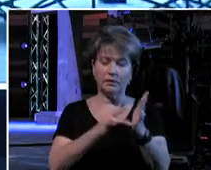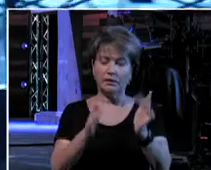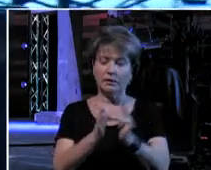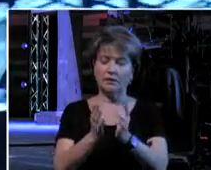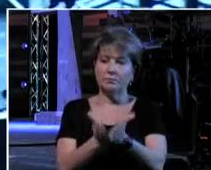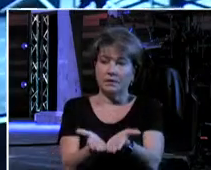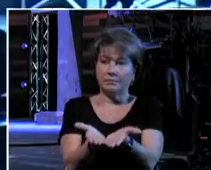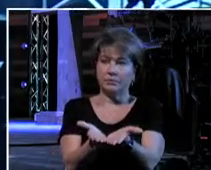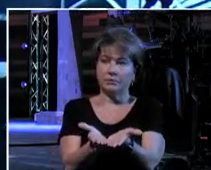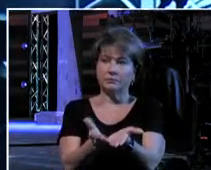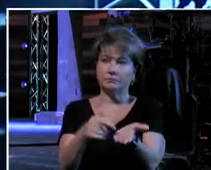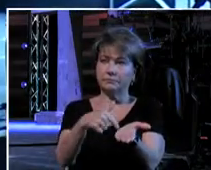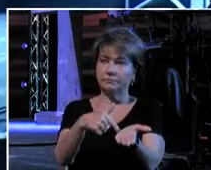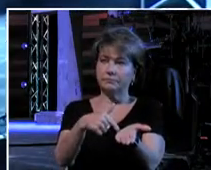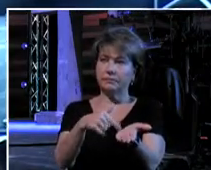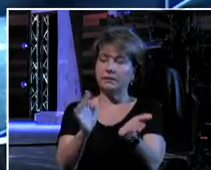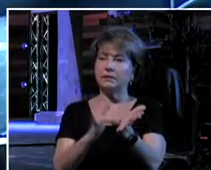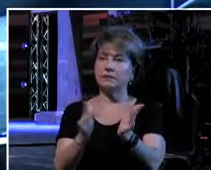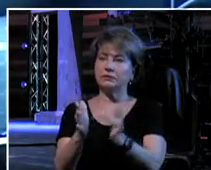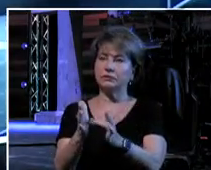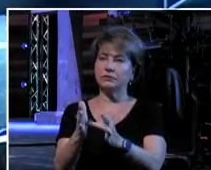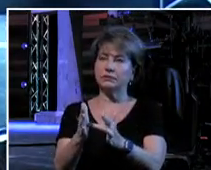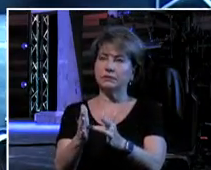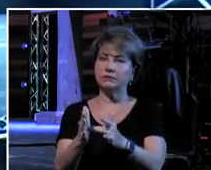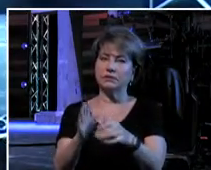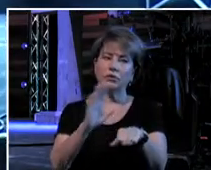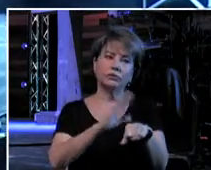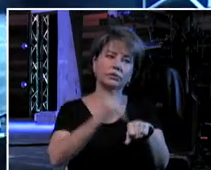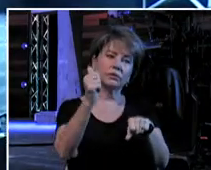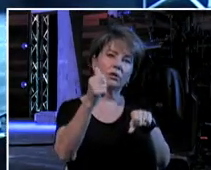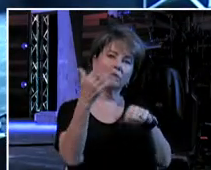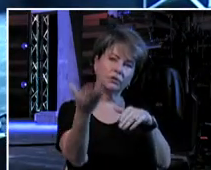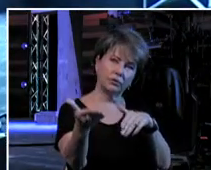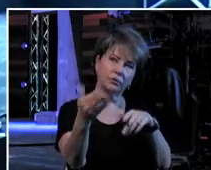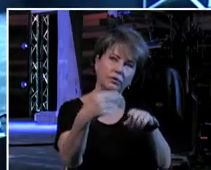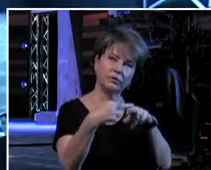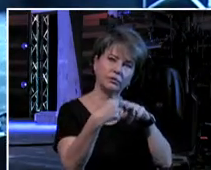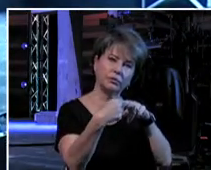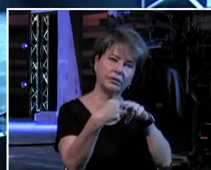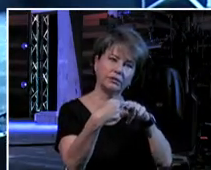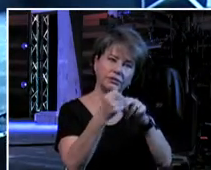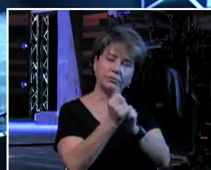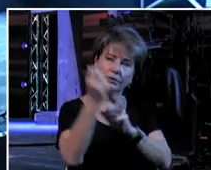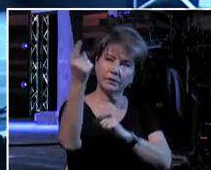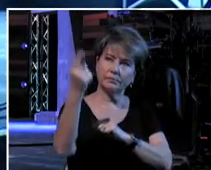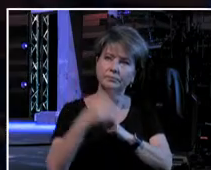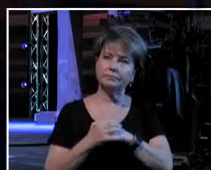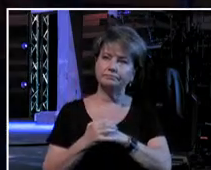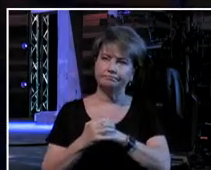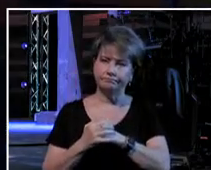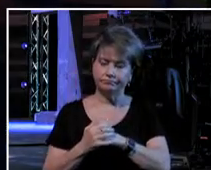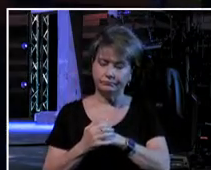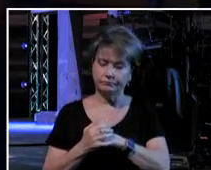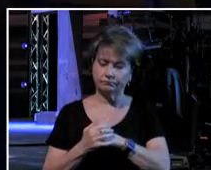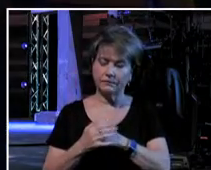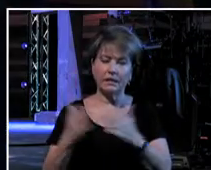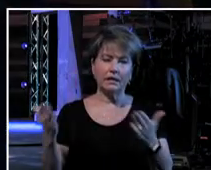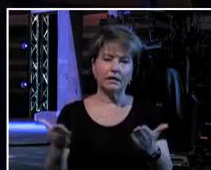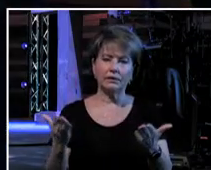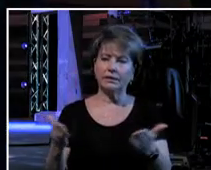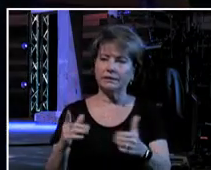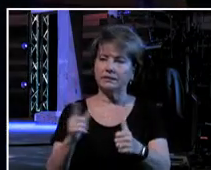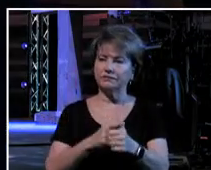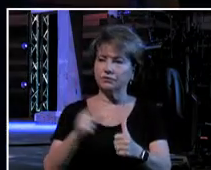us as Jesus, we're going to be calling you into a relationship with him. Now, in this first